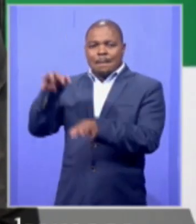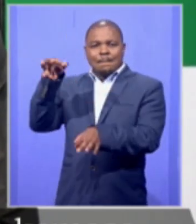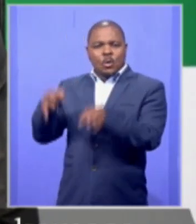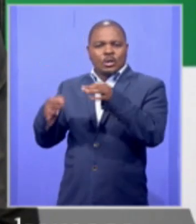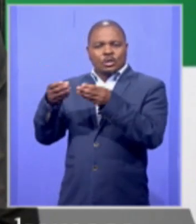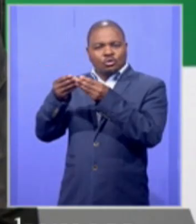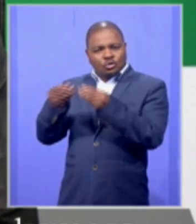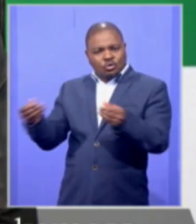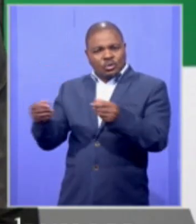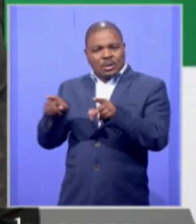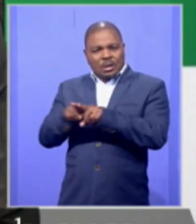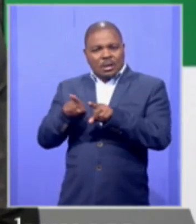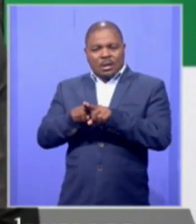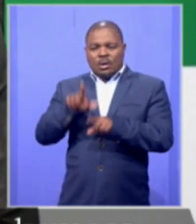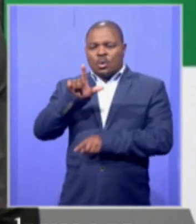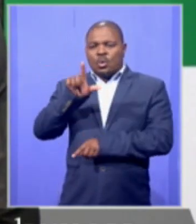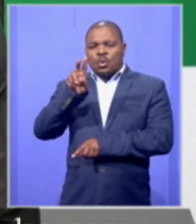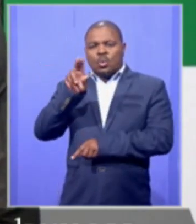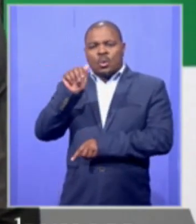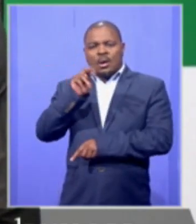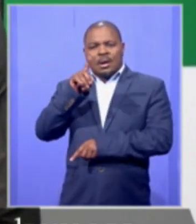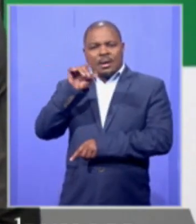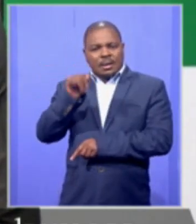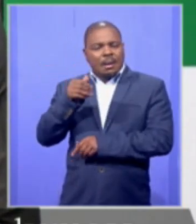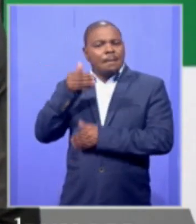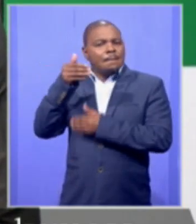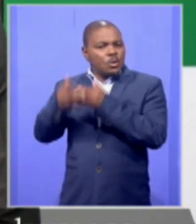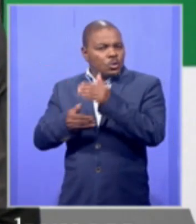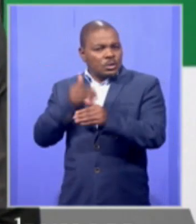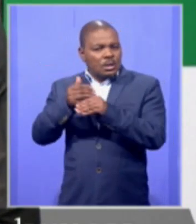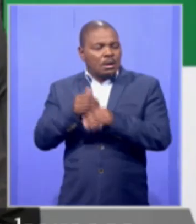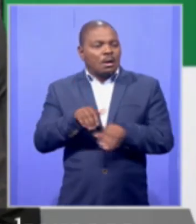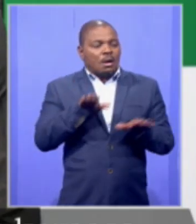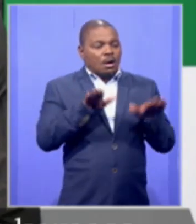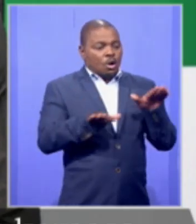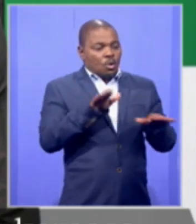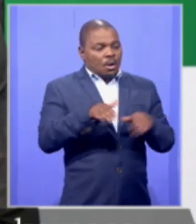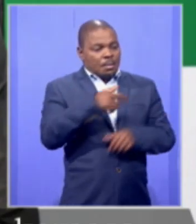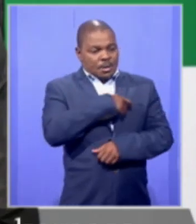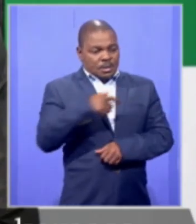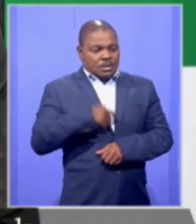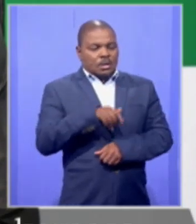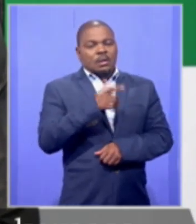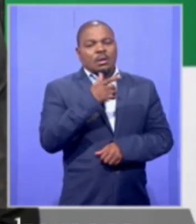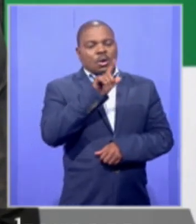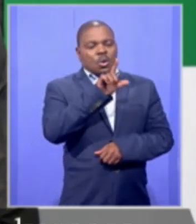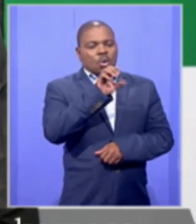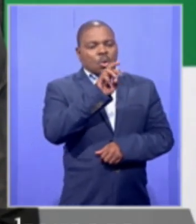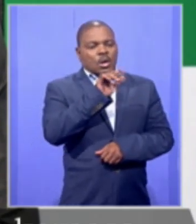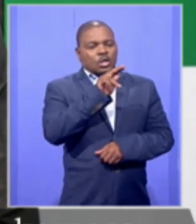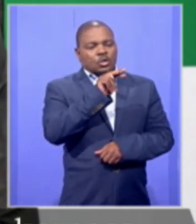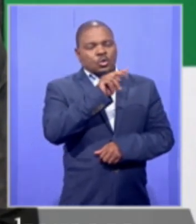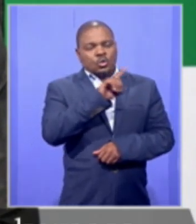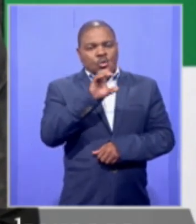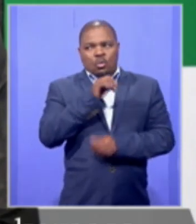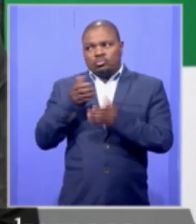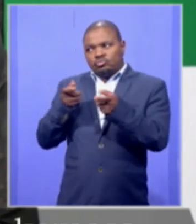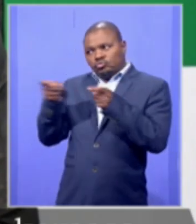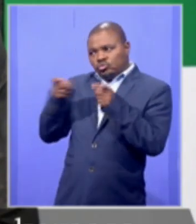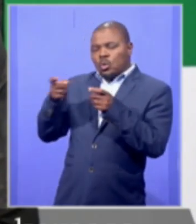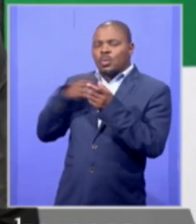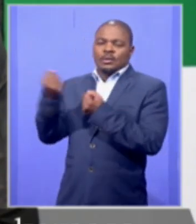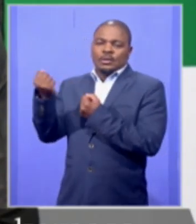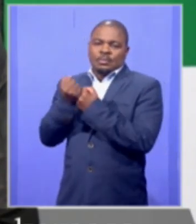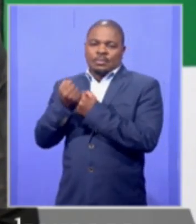by the Luanda process by President Lorenzo of Angola. Similarly, there is a need for calm and restraint